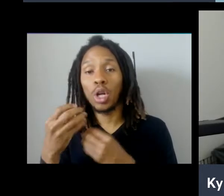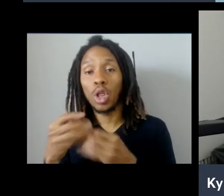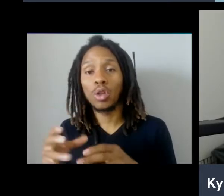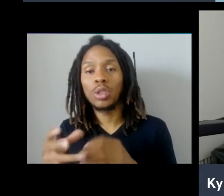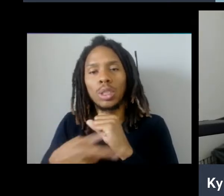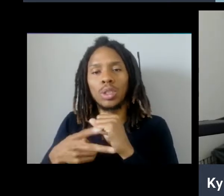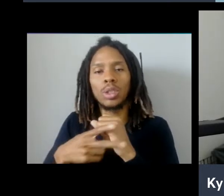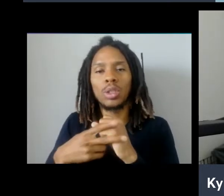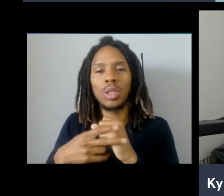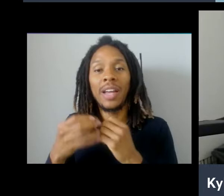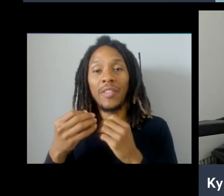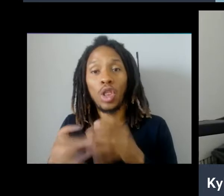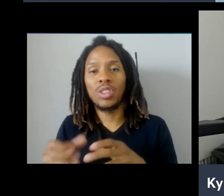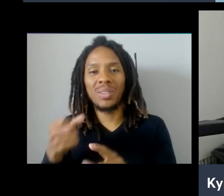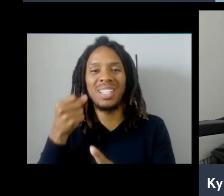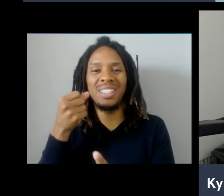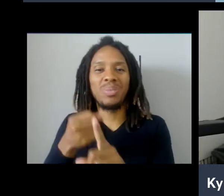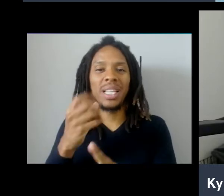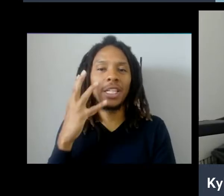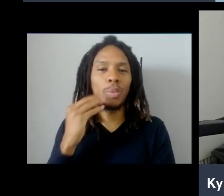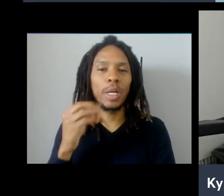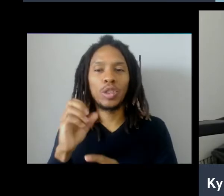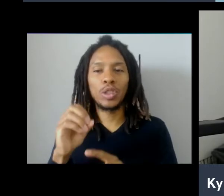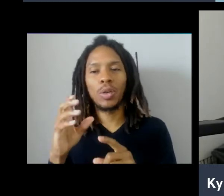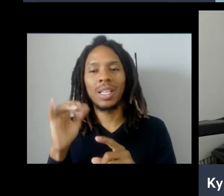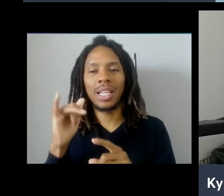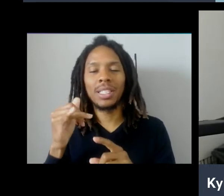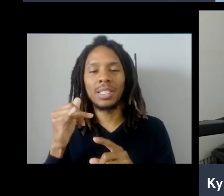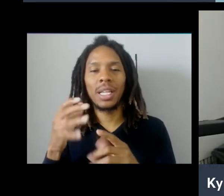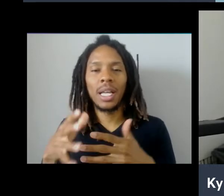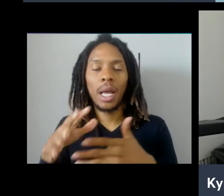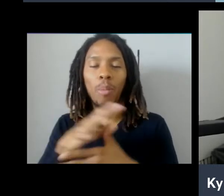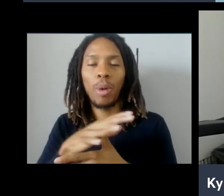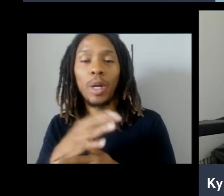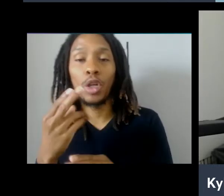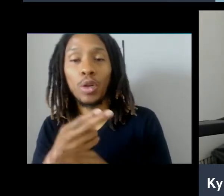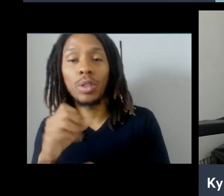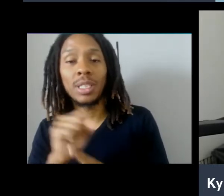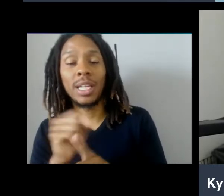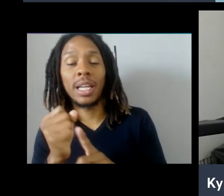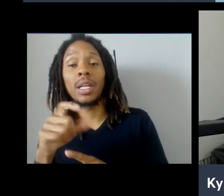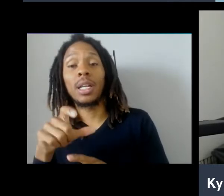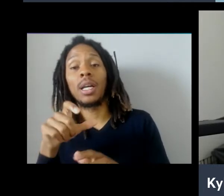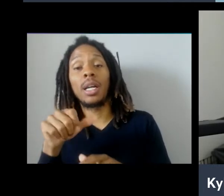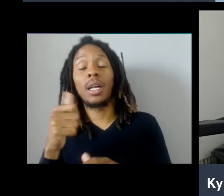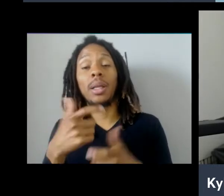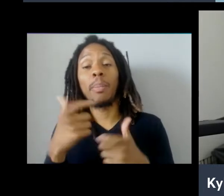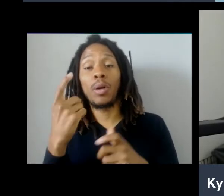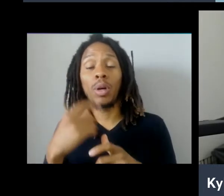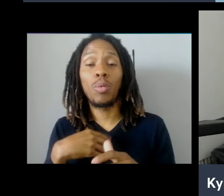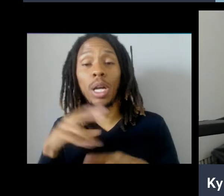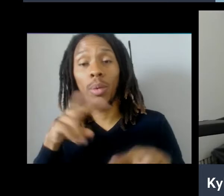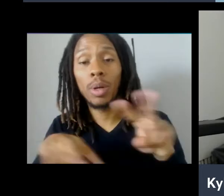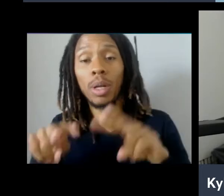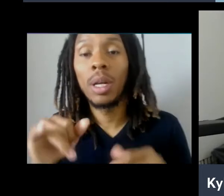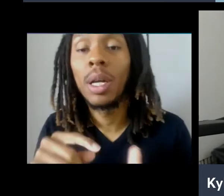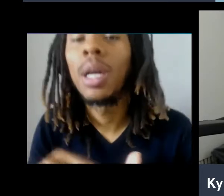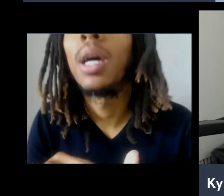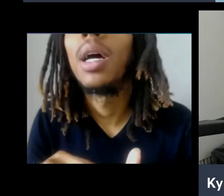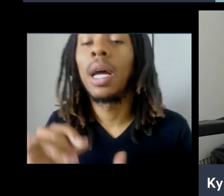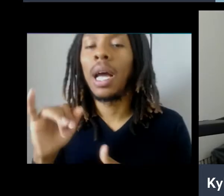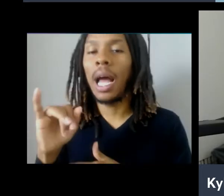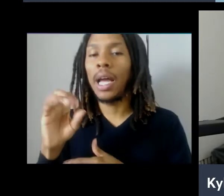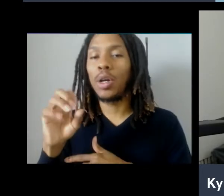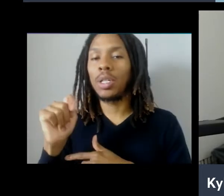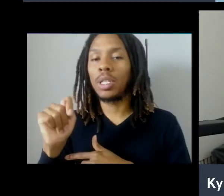impacted significantly, let's say. So that's a primary use case. Another big one that we're observing is things like IoT data. So